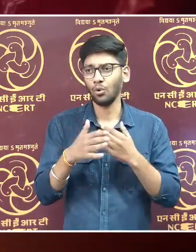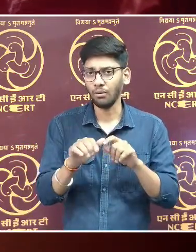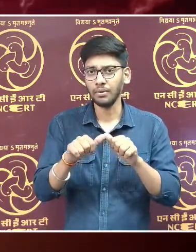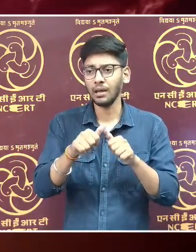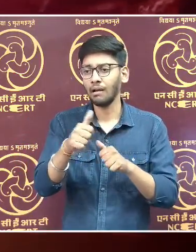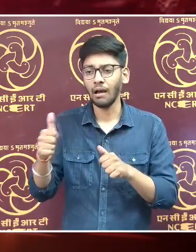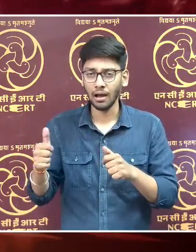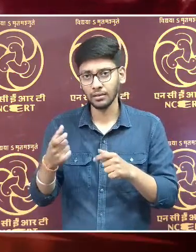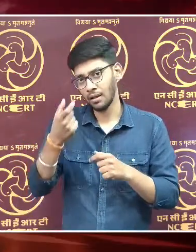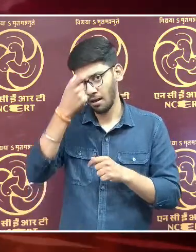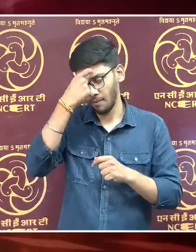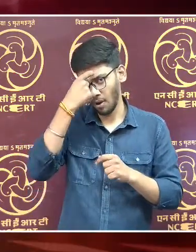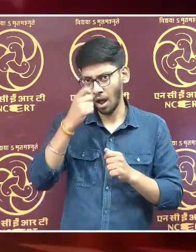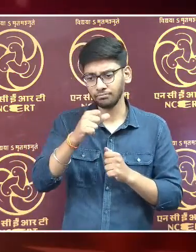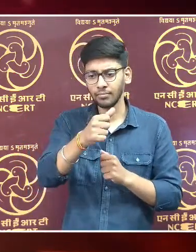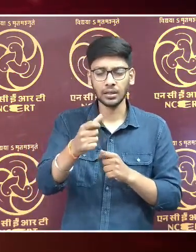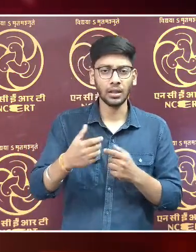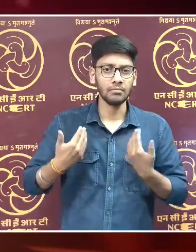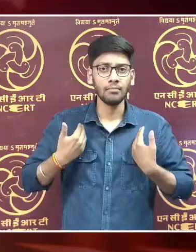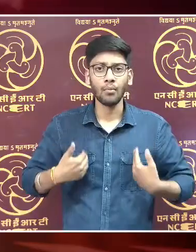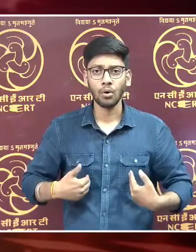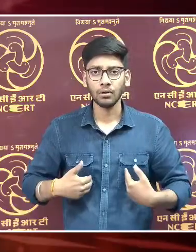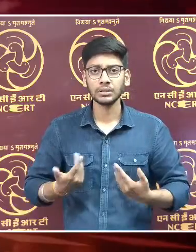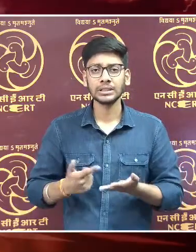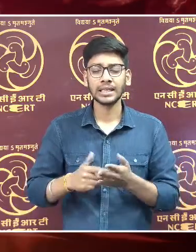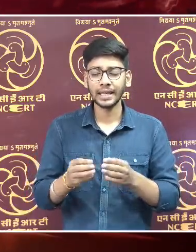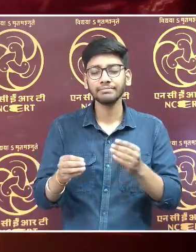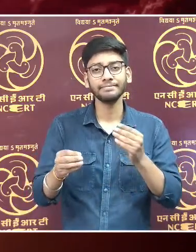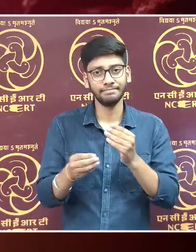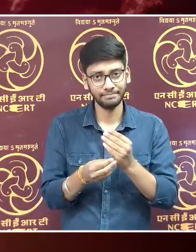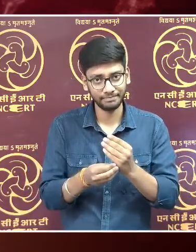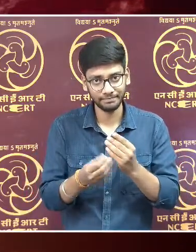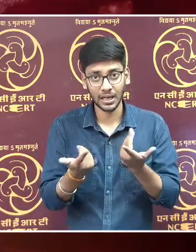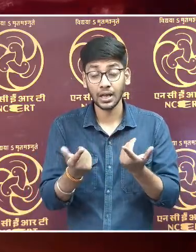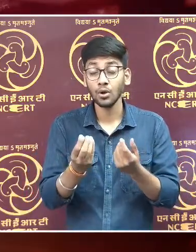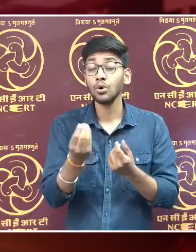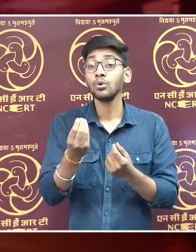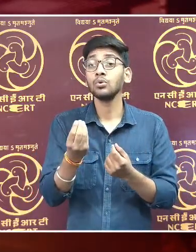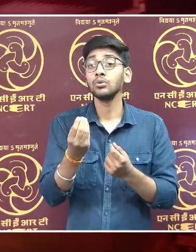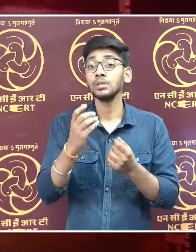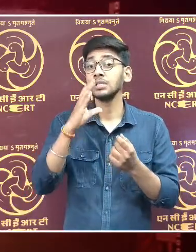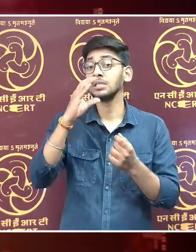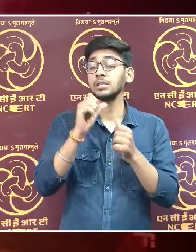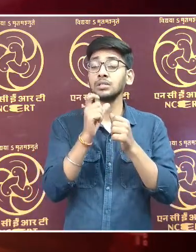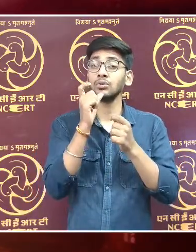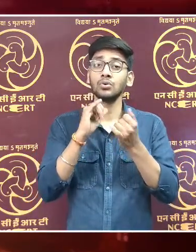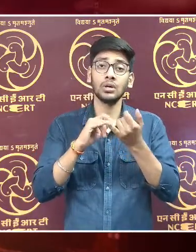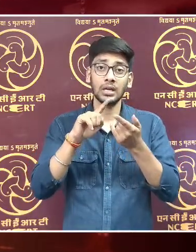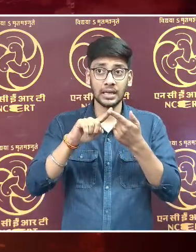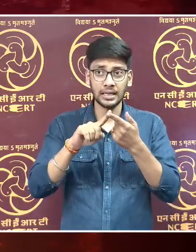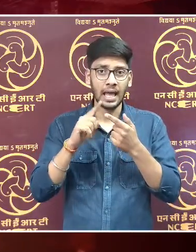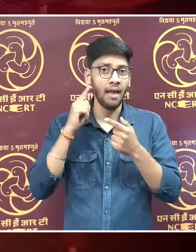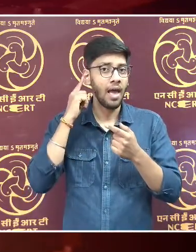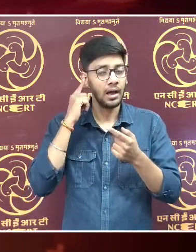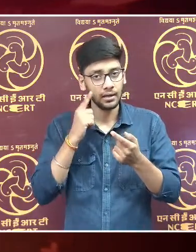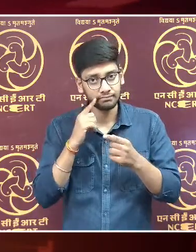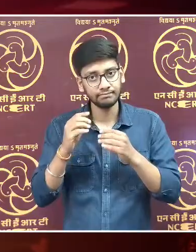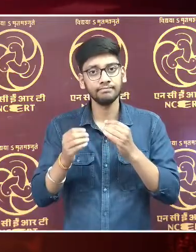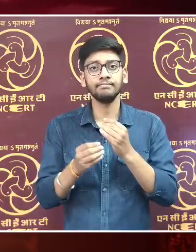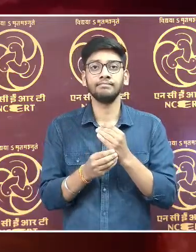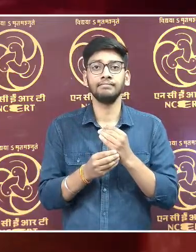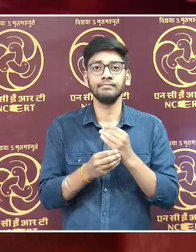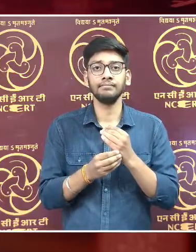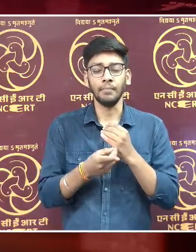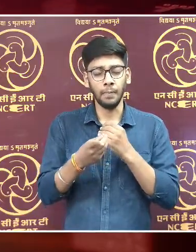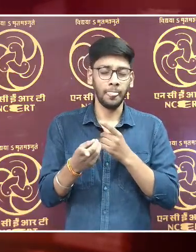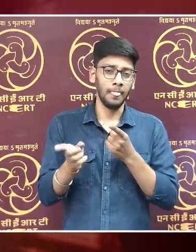to the other parts of the body, so that can also lead to some of the causes with related to the hearing loss. And